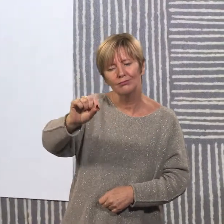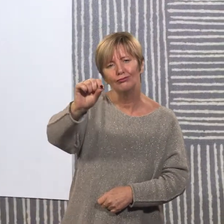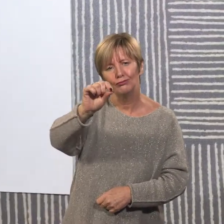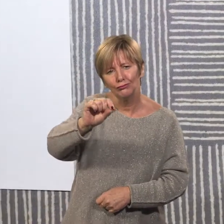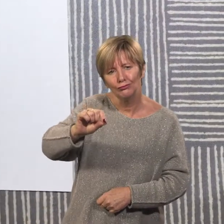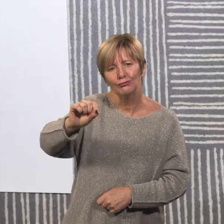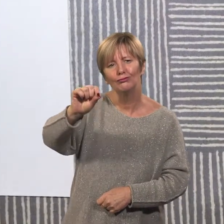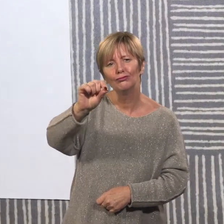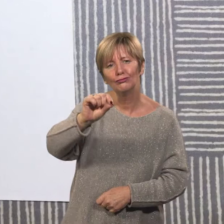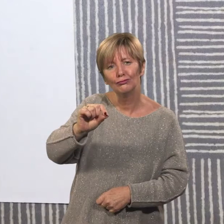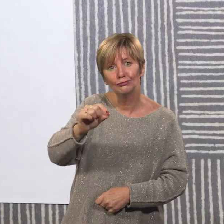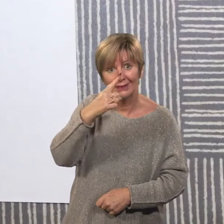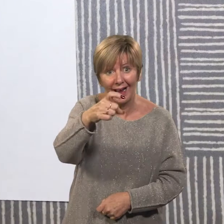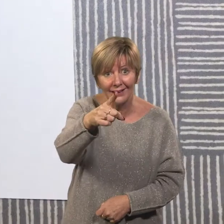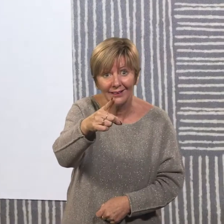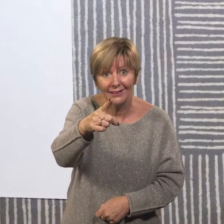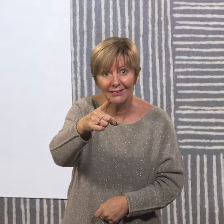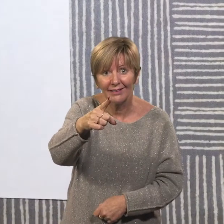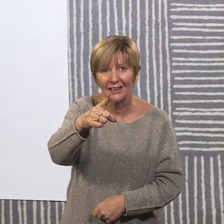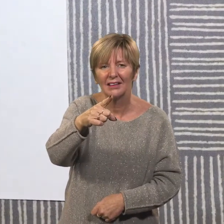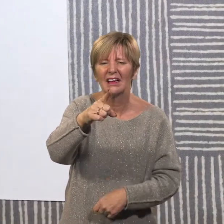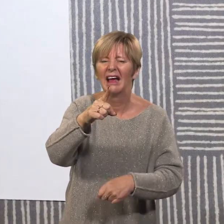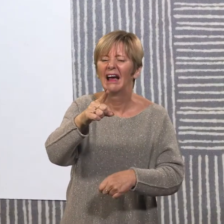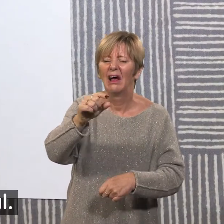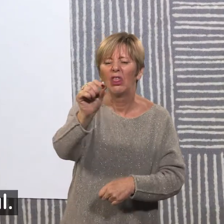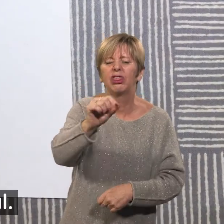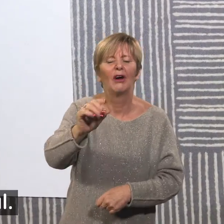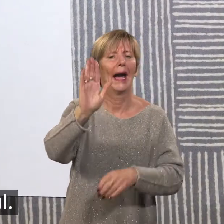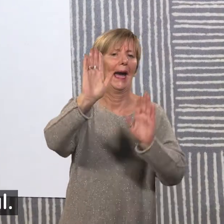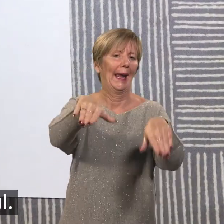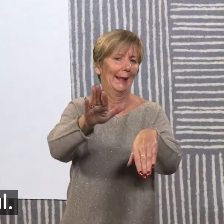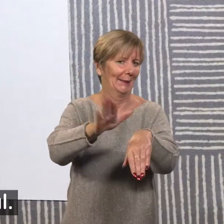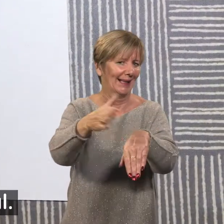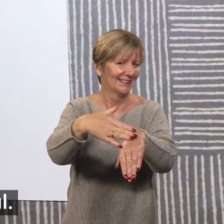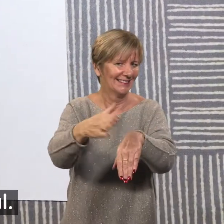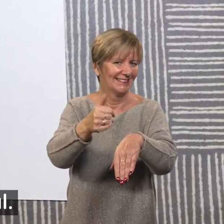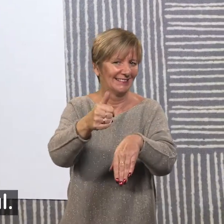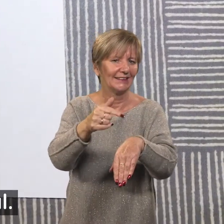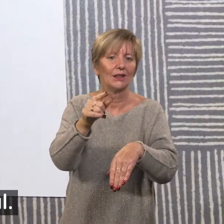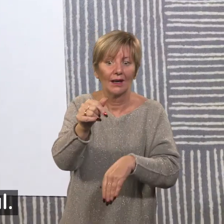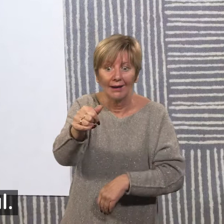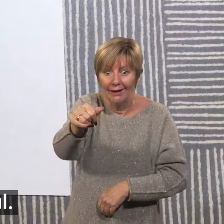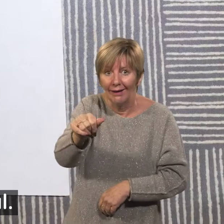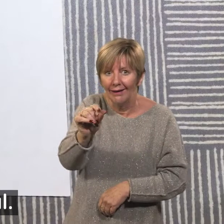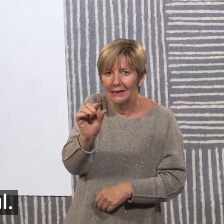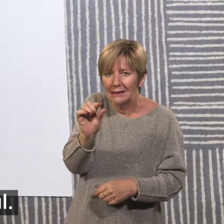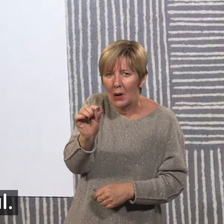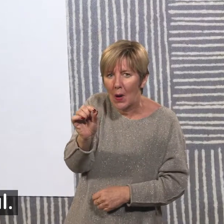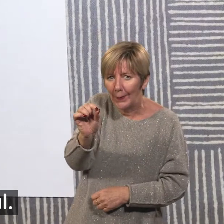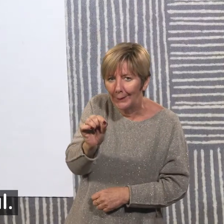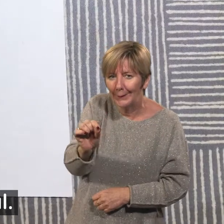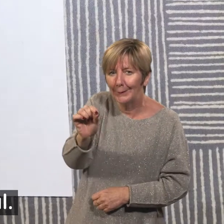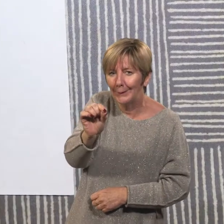Can you do that? Doesn't matter if it's very neat. Okay, next we're going to draw a smaller